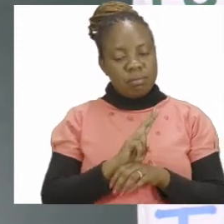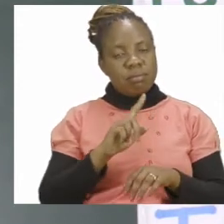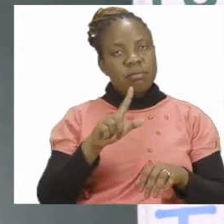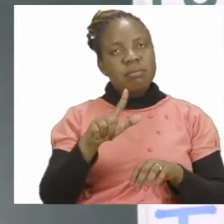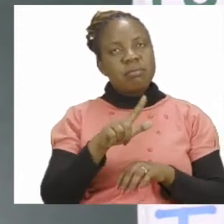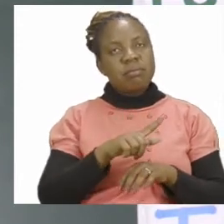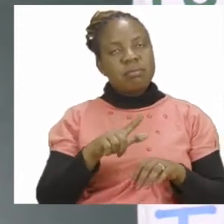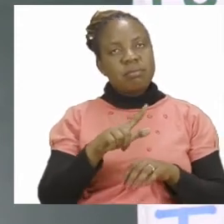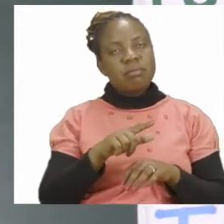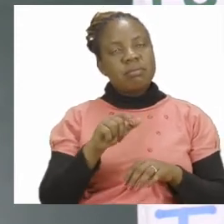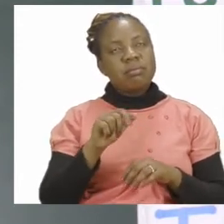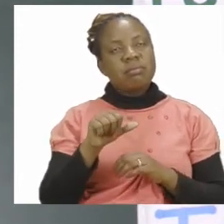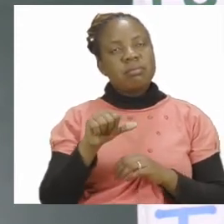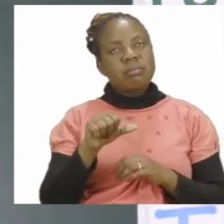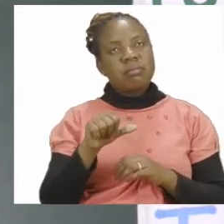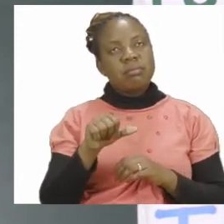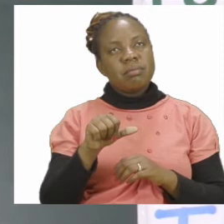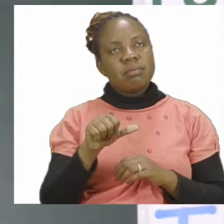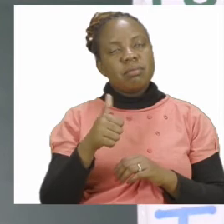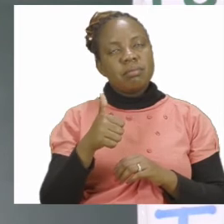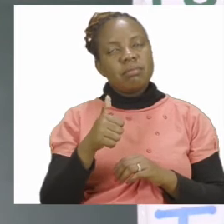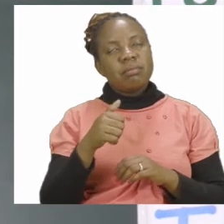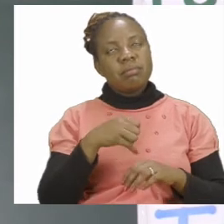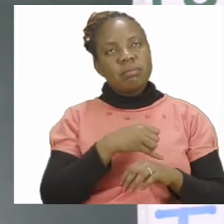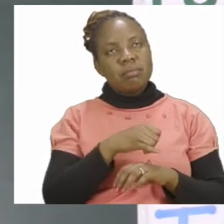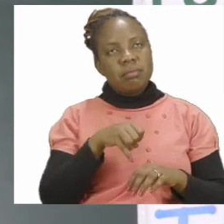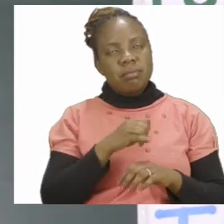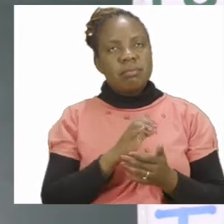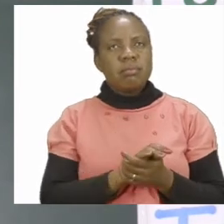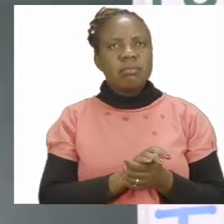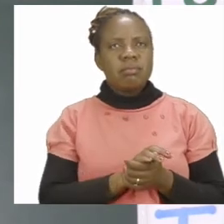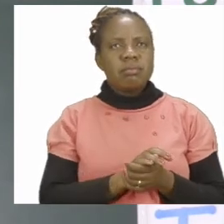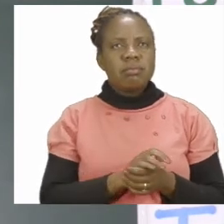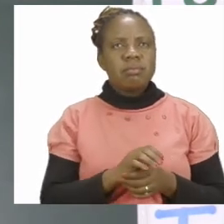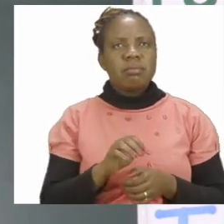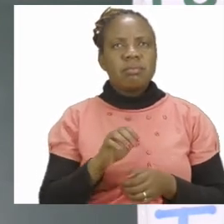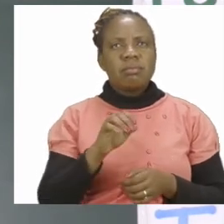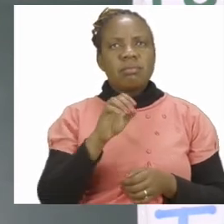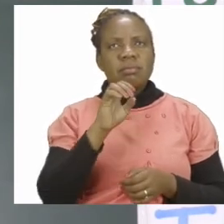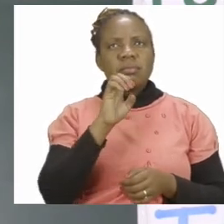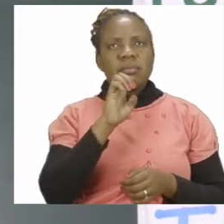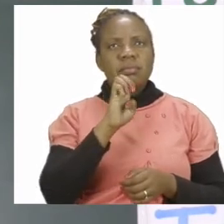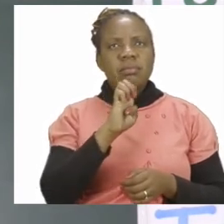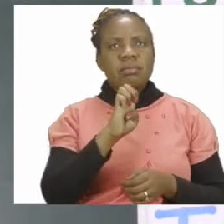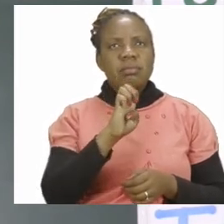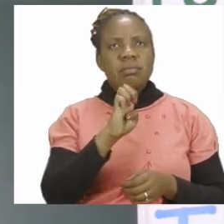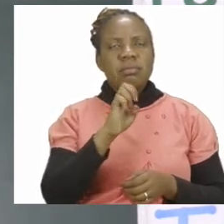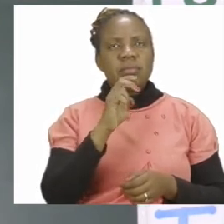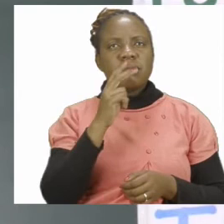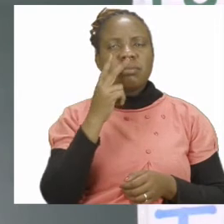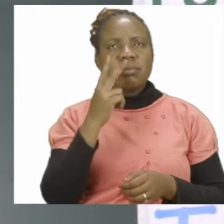area. So it said it's E2. Let's see. E,